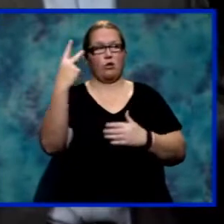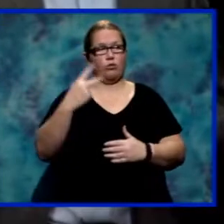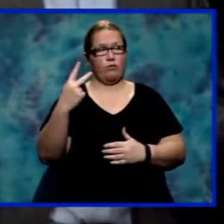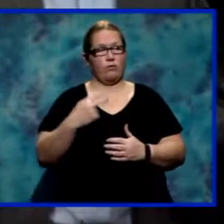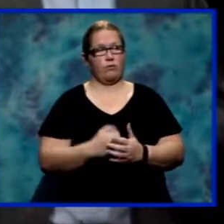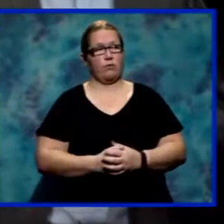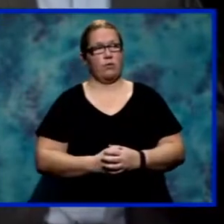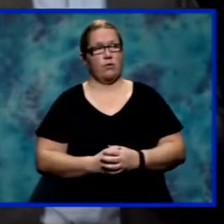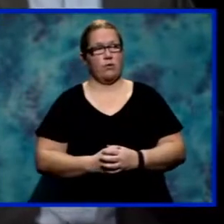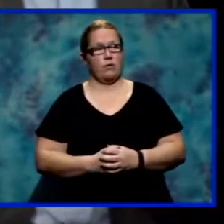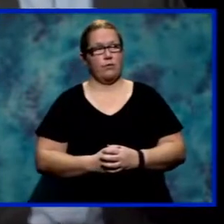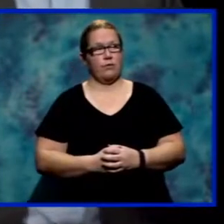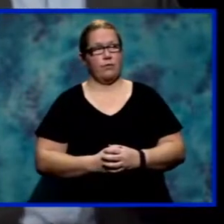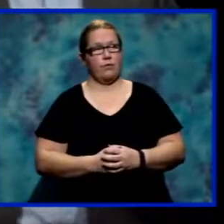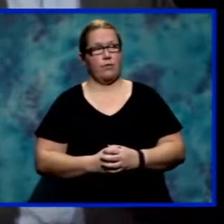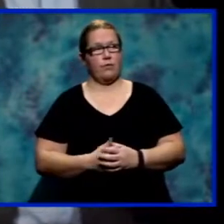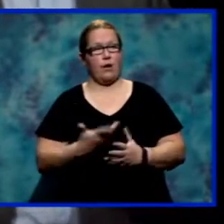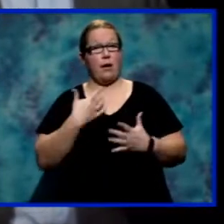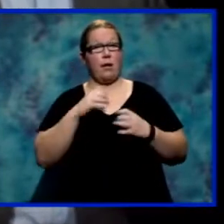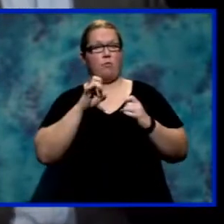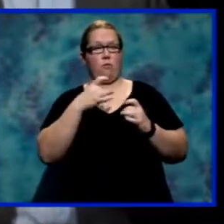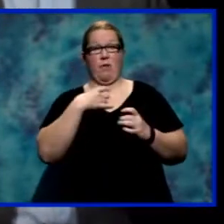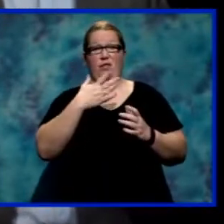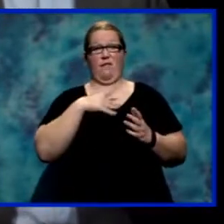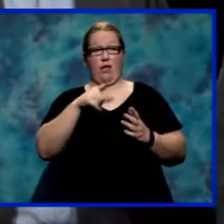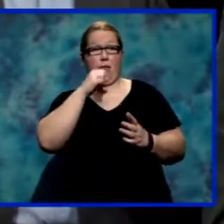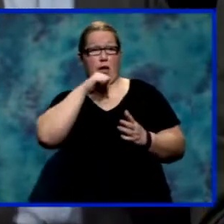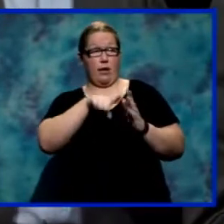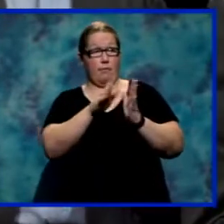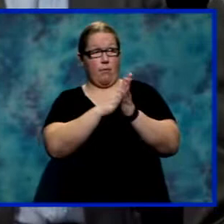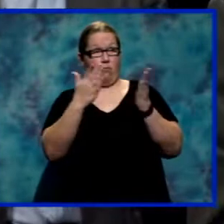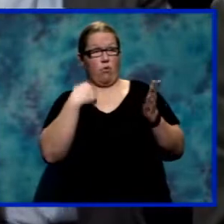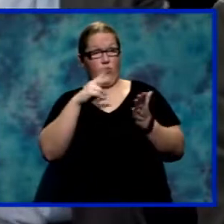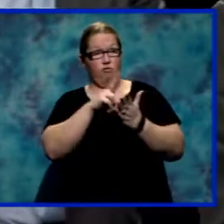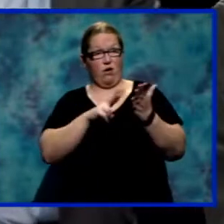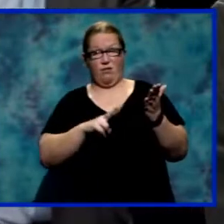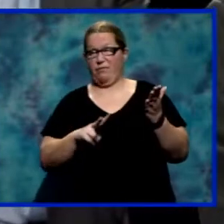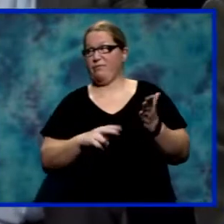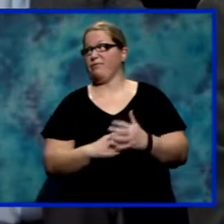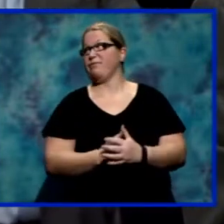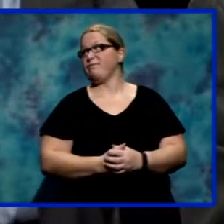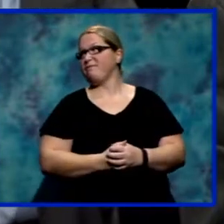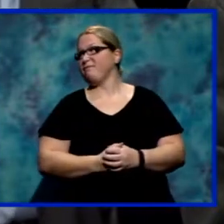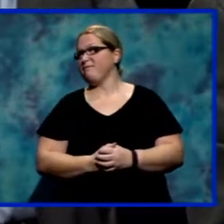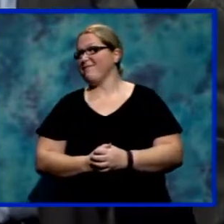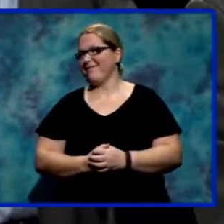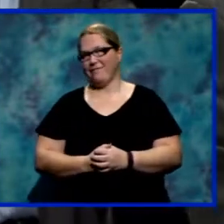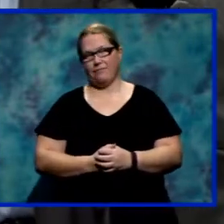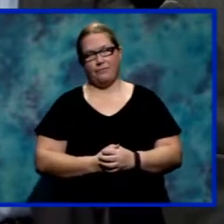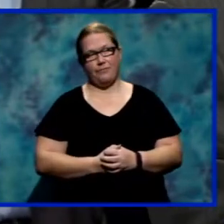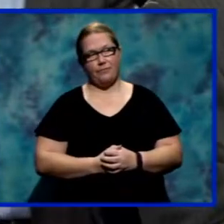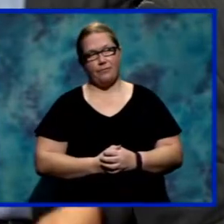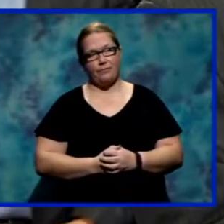put myself as the man in here, and I'm going to read it. It's going to go this way. Praveen,